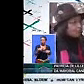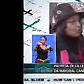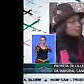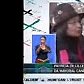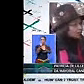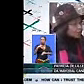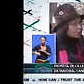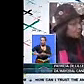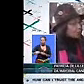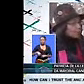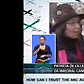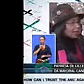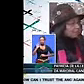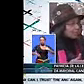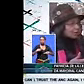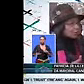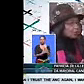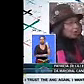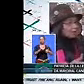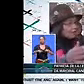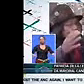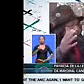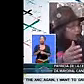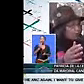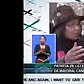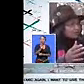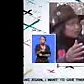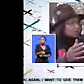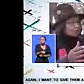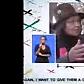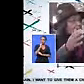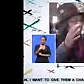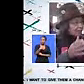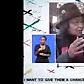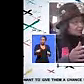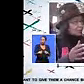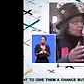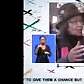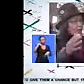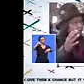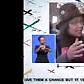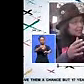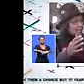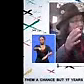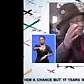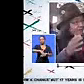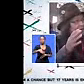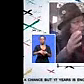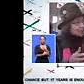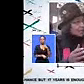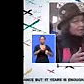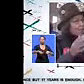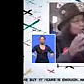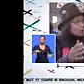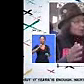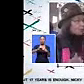corruption, because it steals from the poor, and making sure that the bulk of our resources is directed towards making and giving